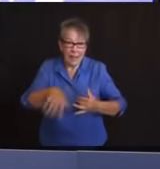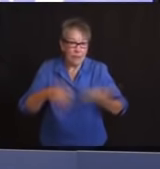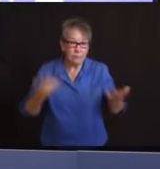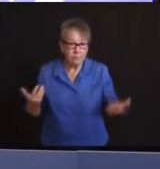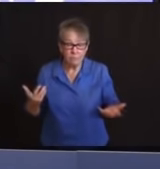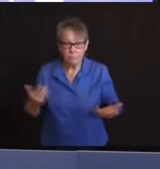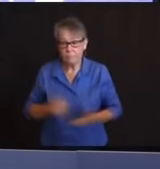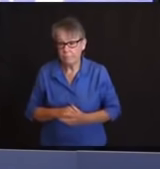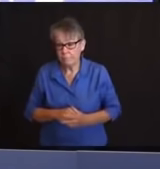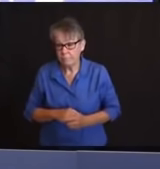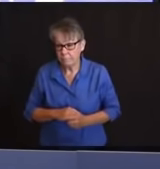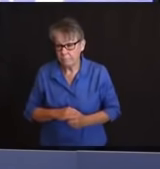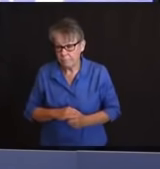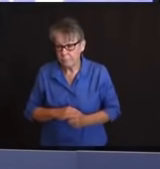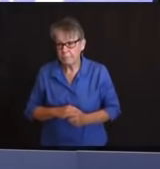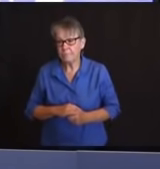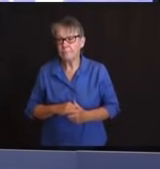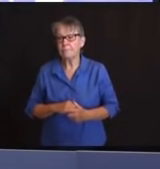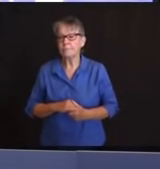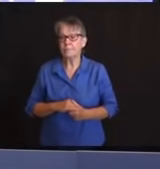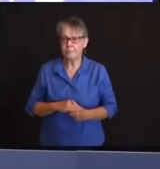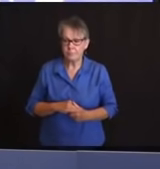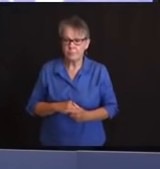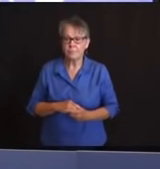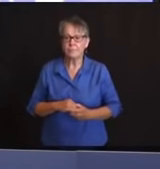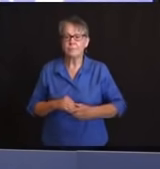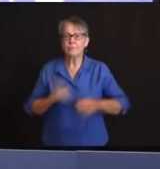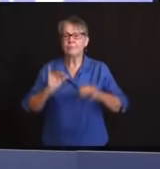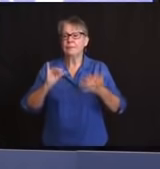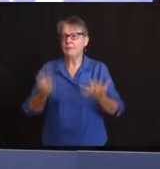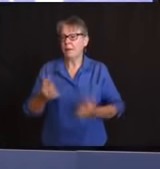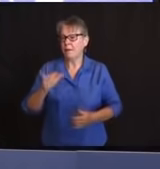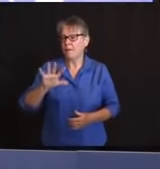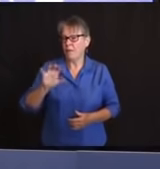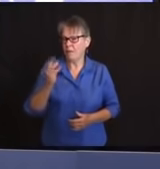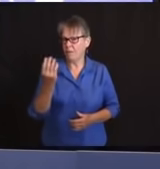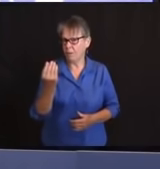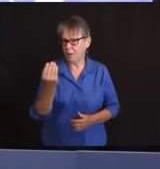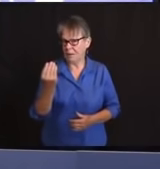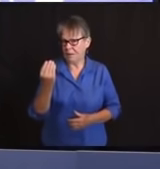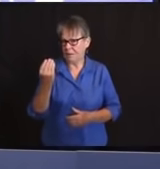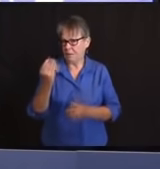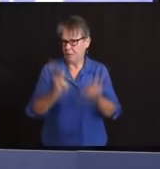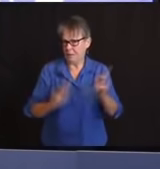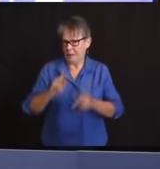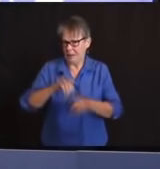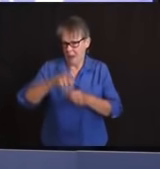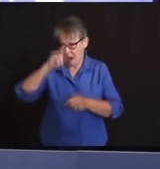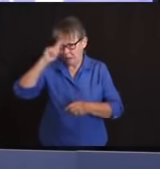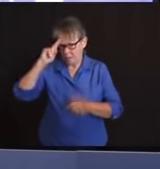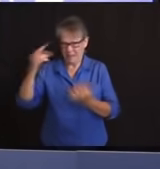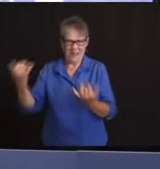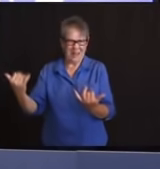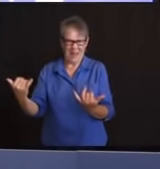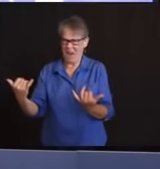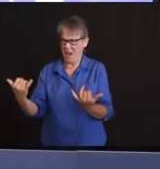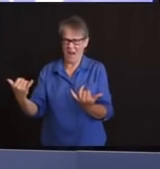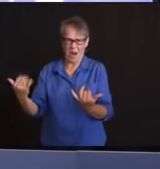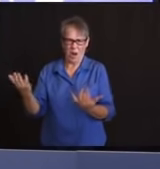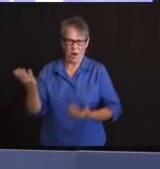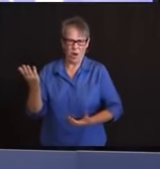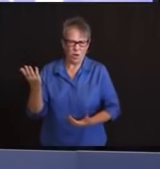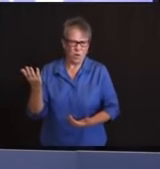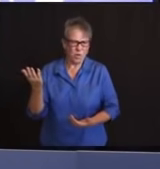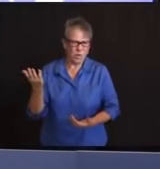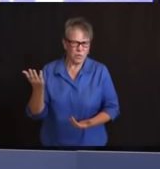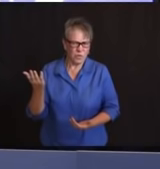and 29% on ventilators. I am reporting today 1 new report of multi-system inflammatory